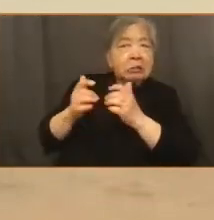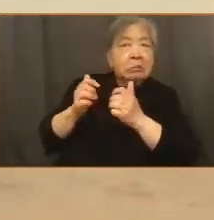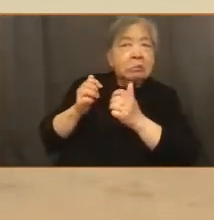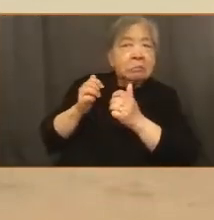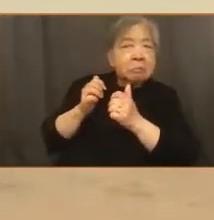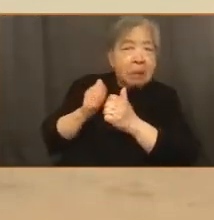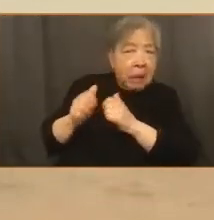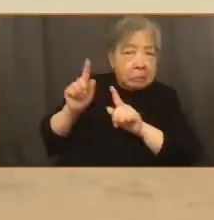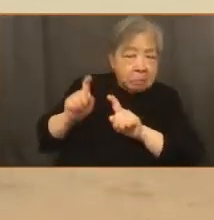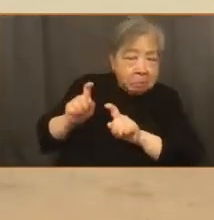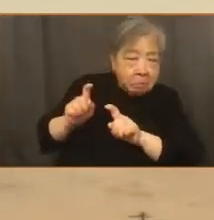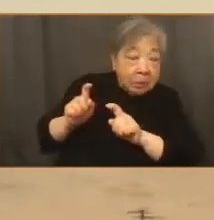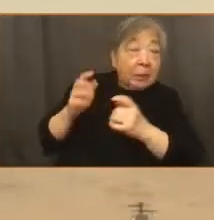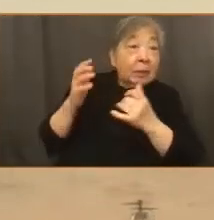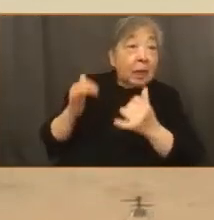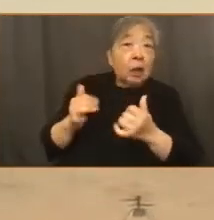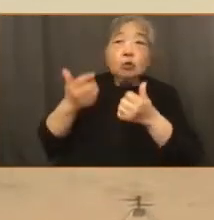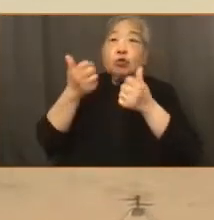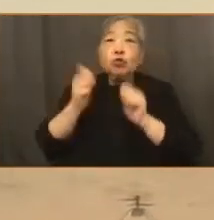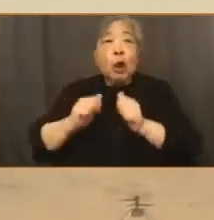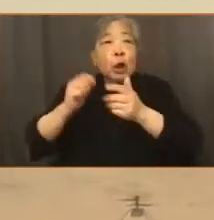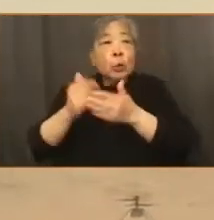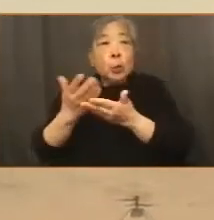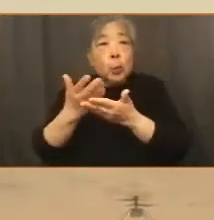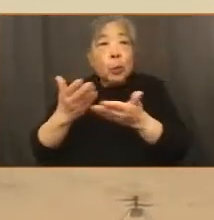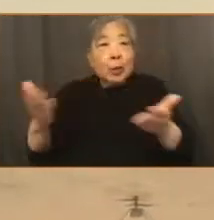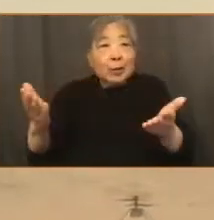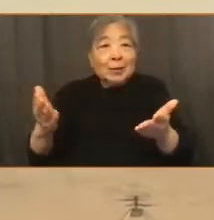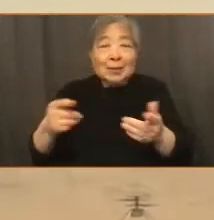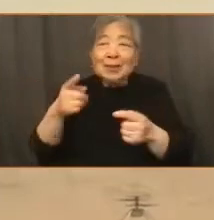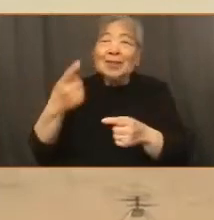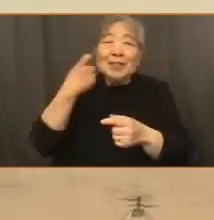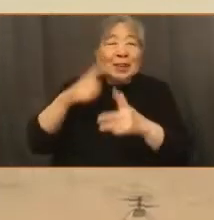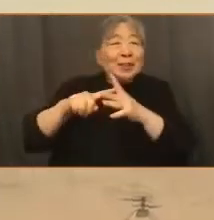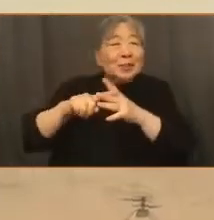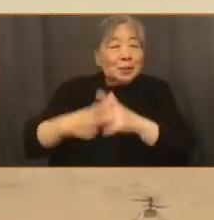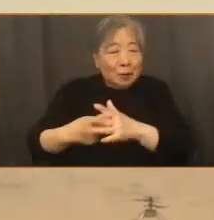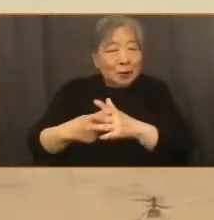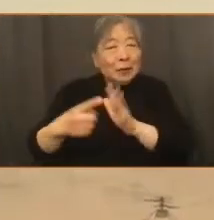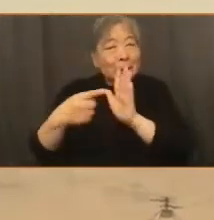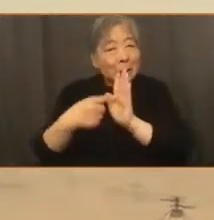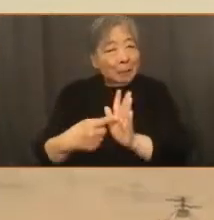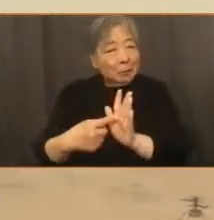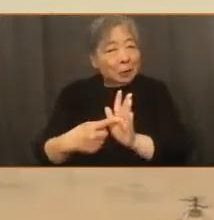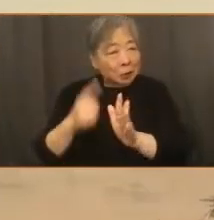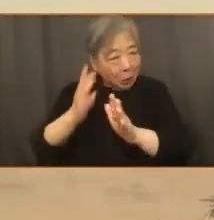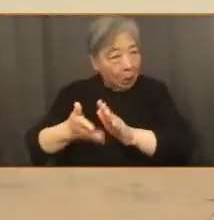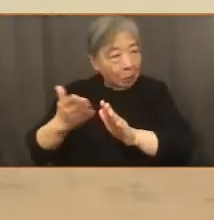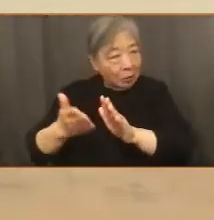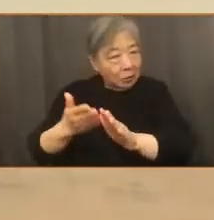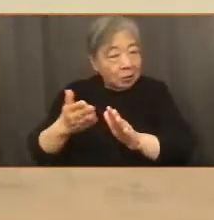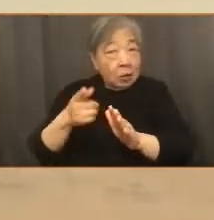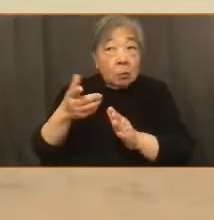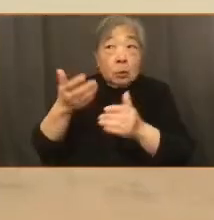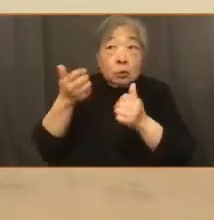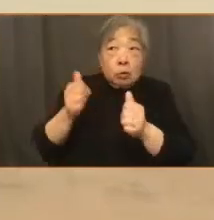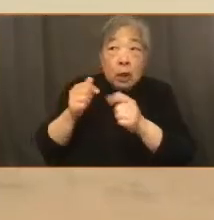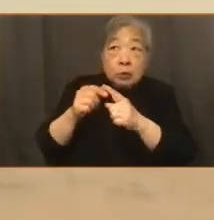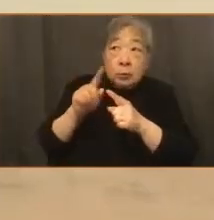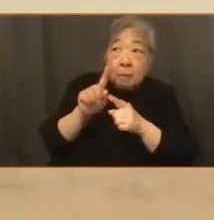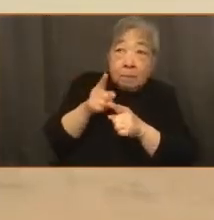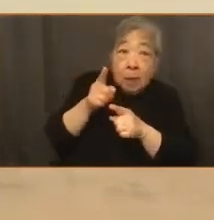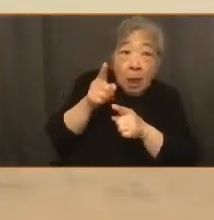gravy. Ingenuity has just started an operational demonstration where it will try to fly along with its fellow